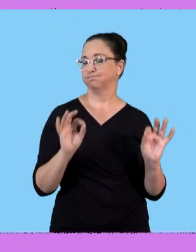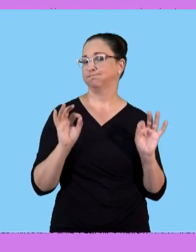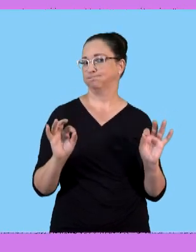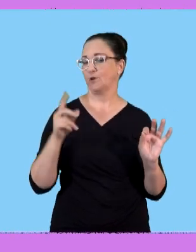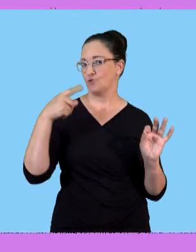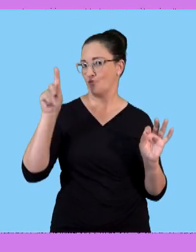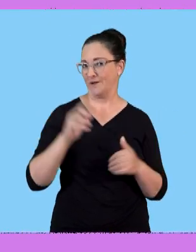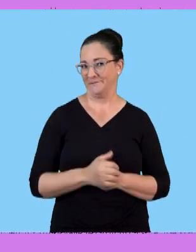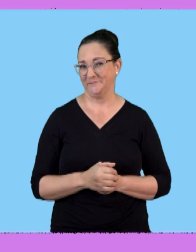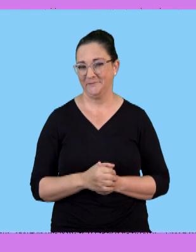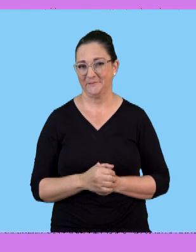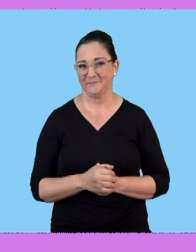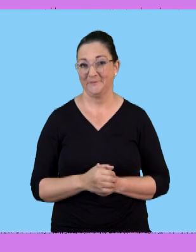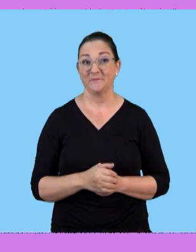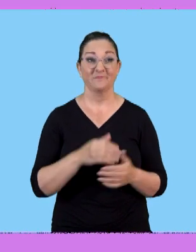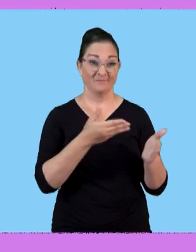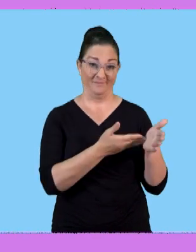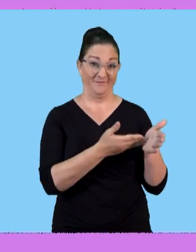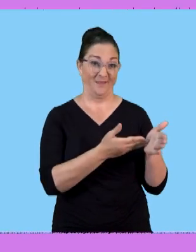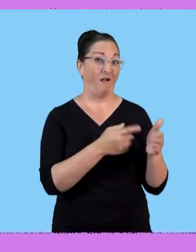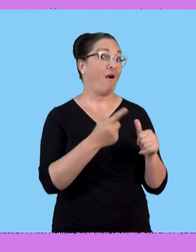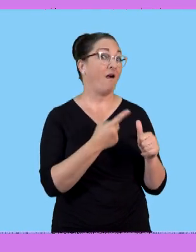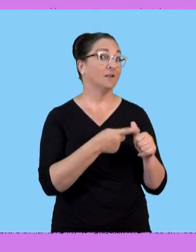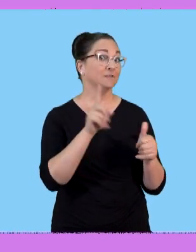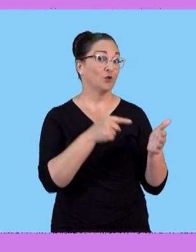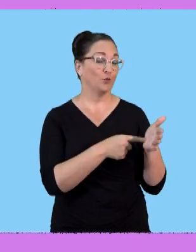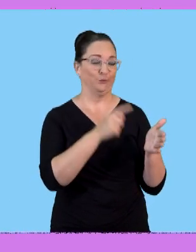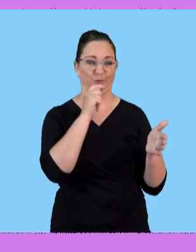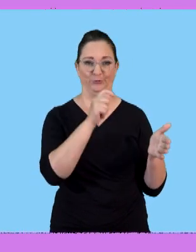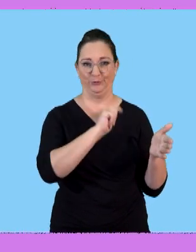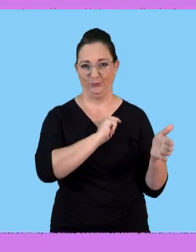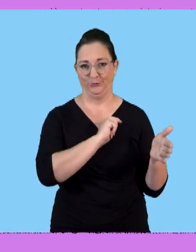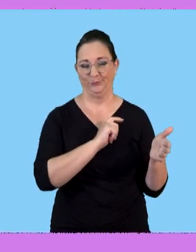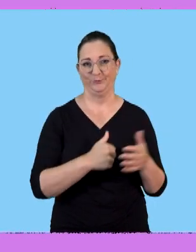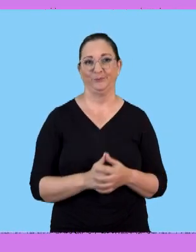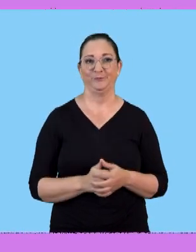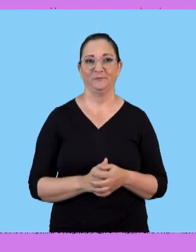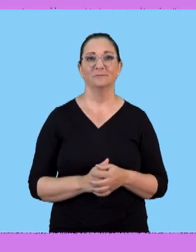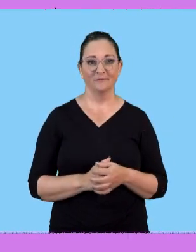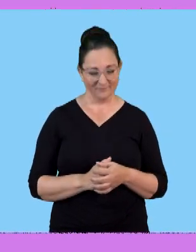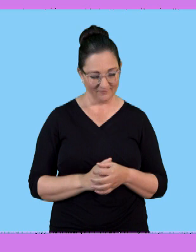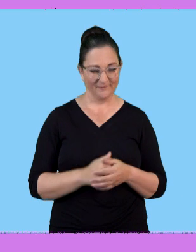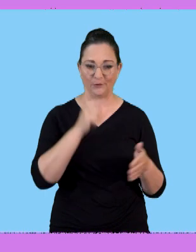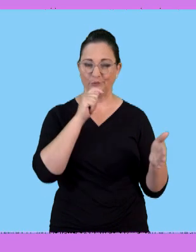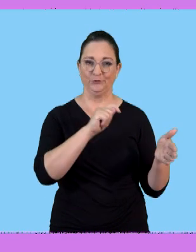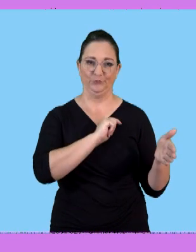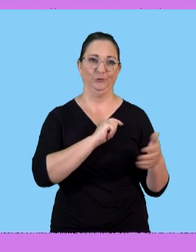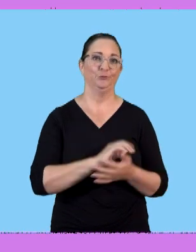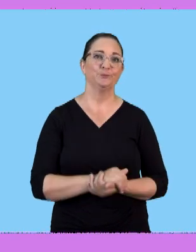that's exactly what grid reference is all about. So in this case, our answer will be true, right? So it is